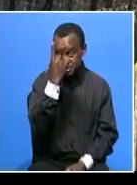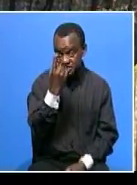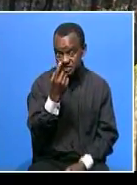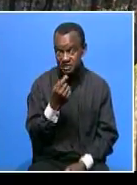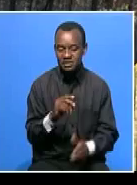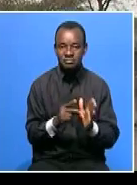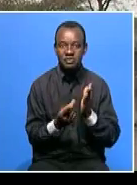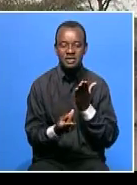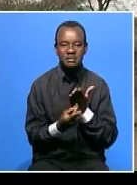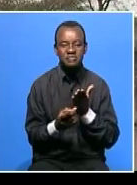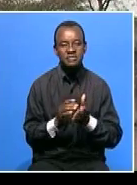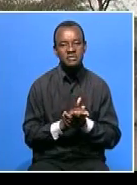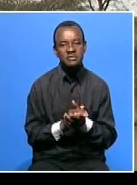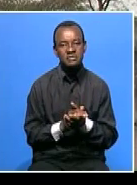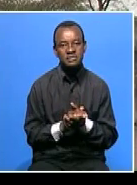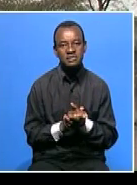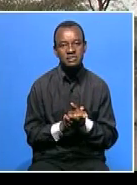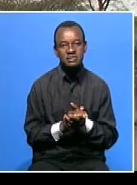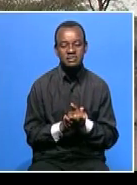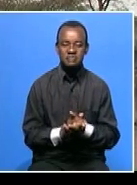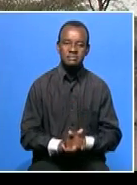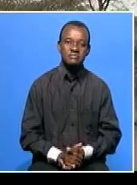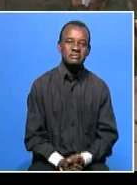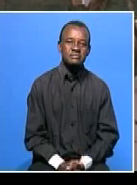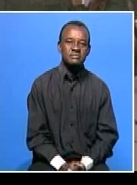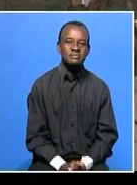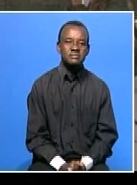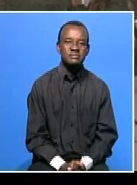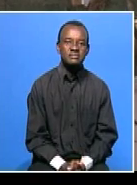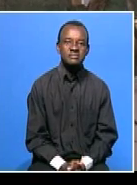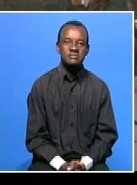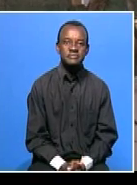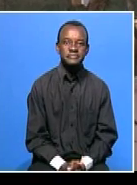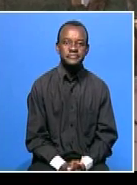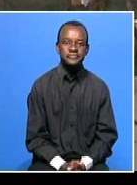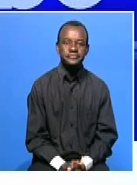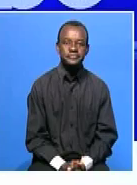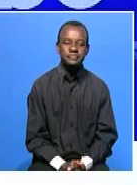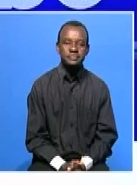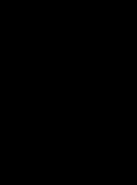conservancies. Blanche Kore says, NBC News, Windhoek.